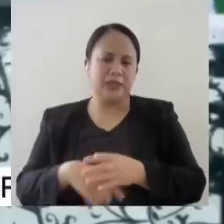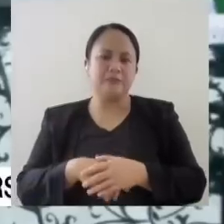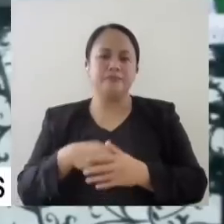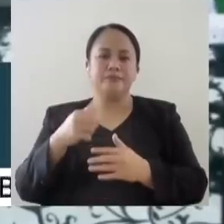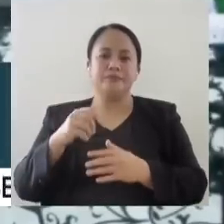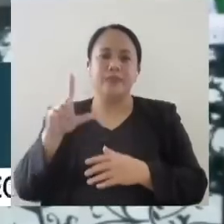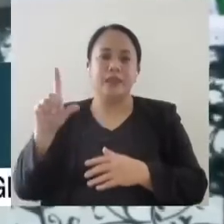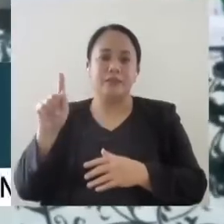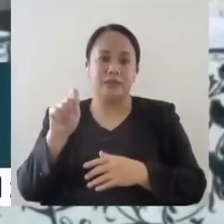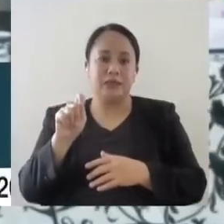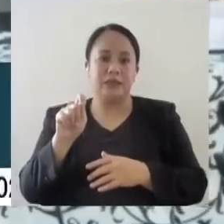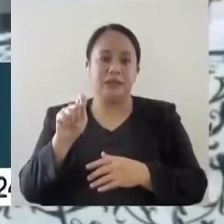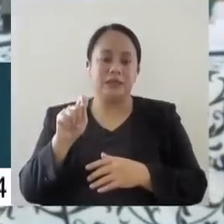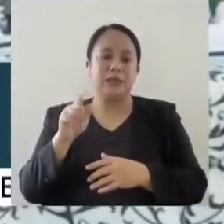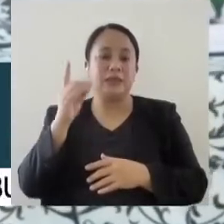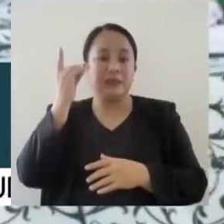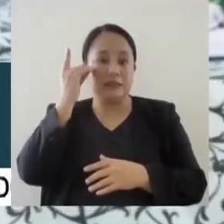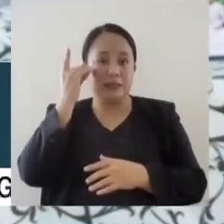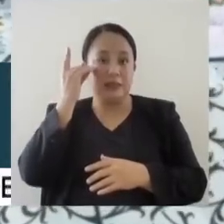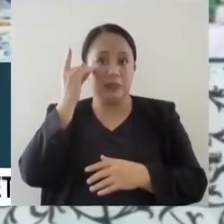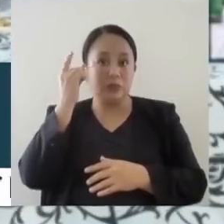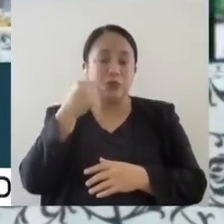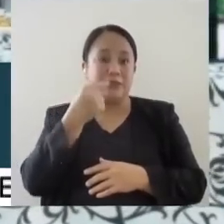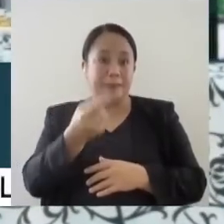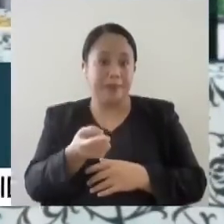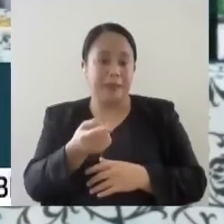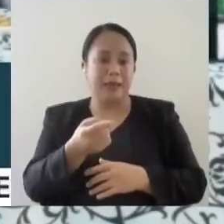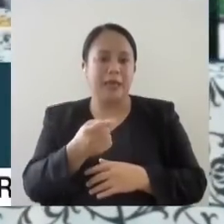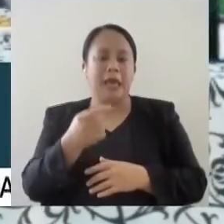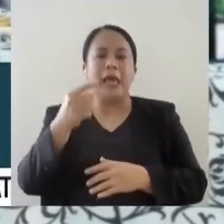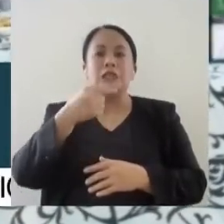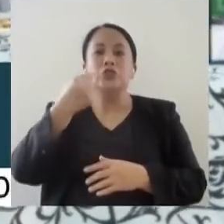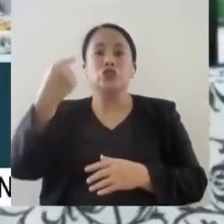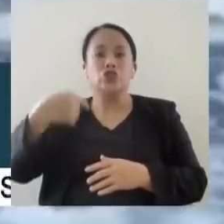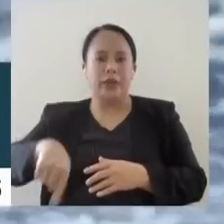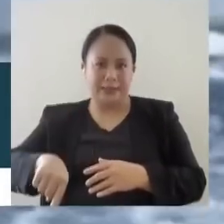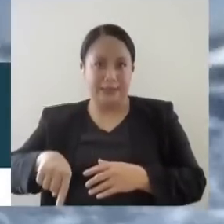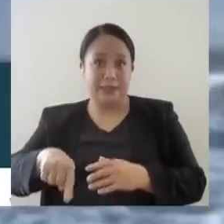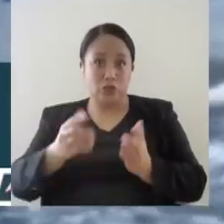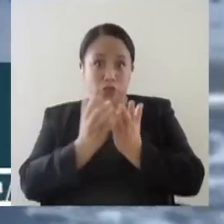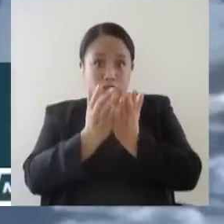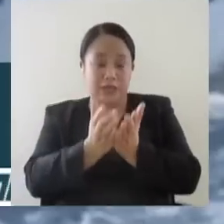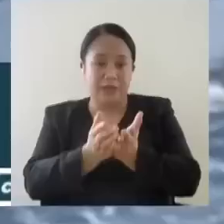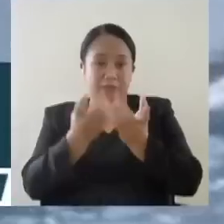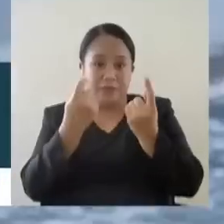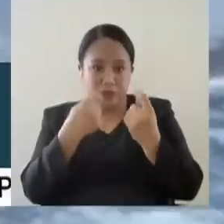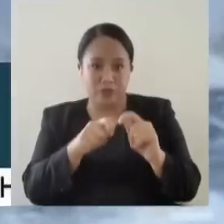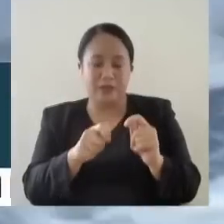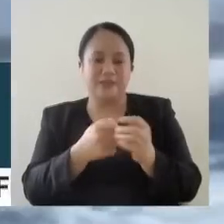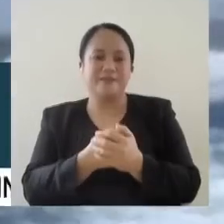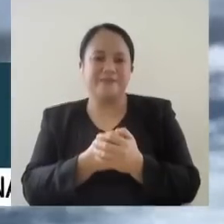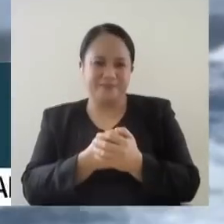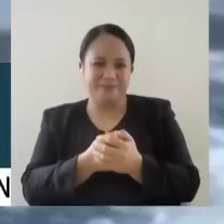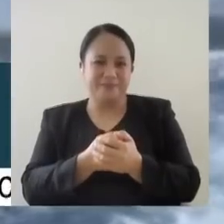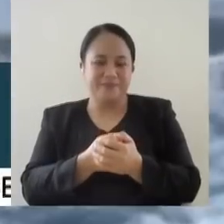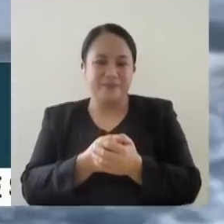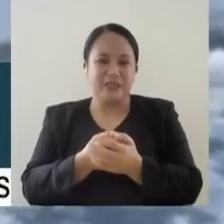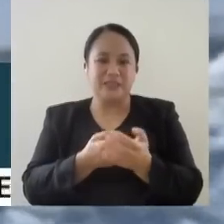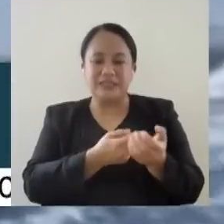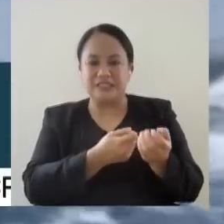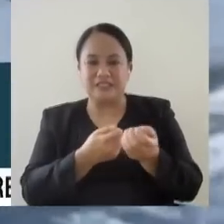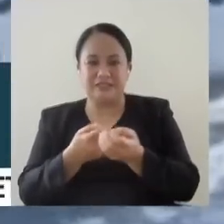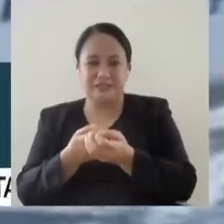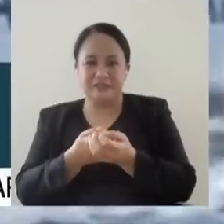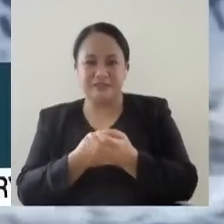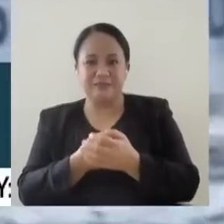Grade Darwin Datwin says the Chinese ships tried to ram their vessel. He adds China's vessels came as